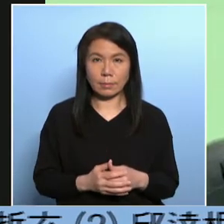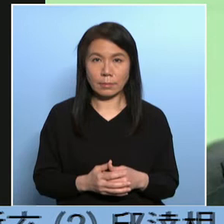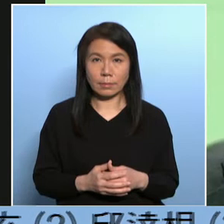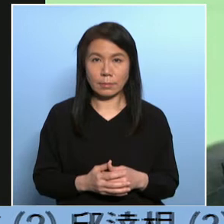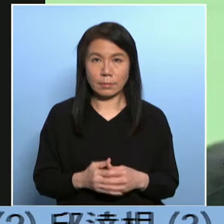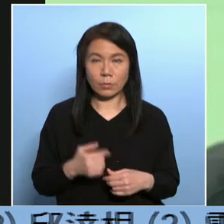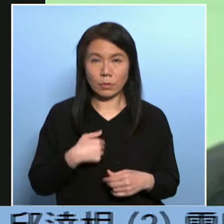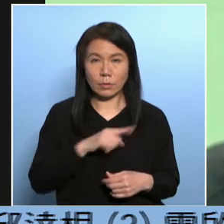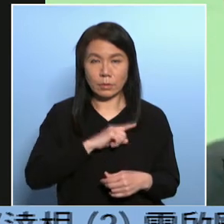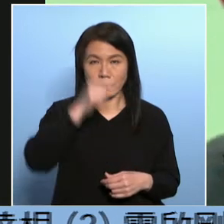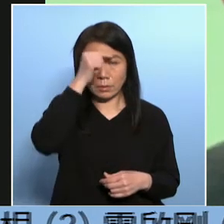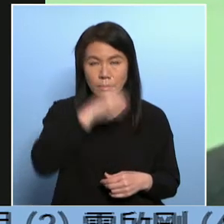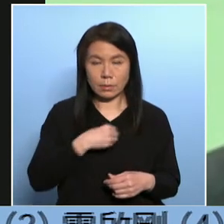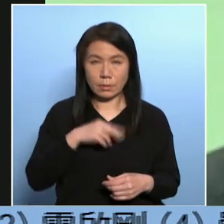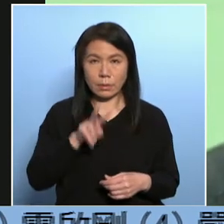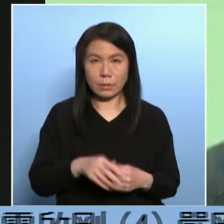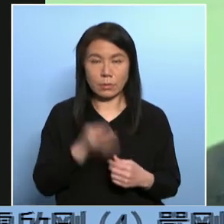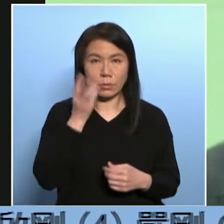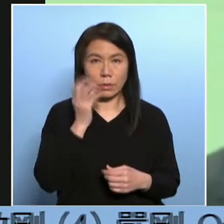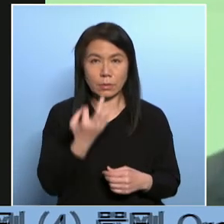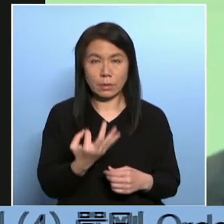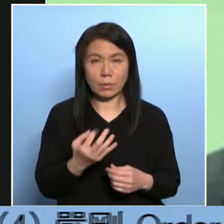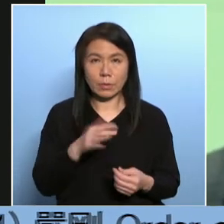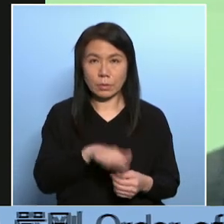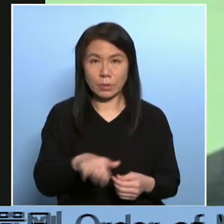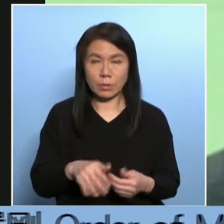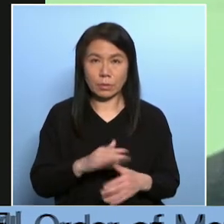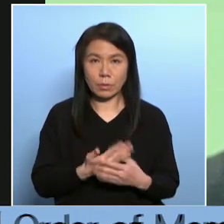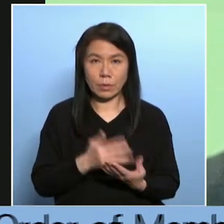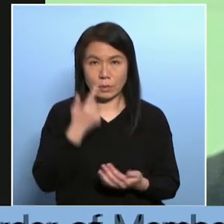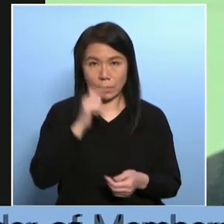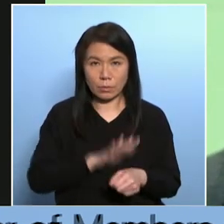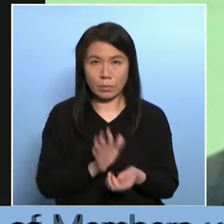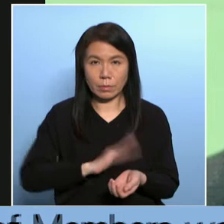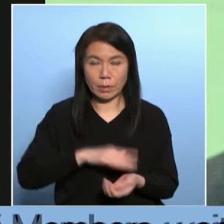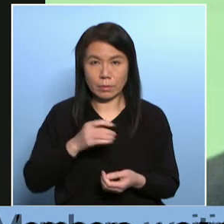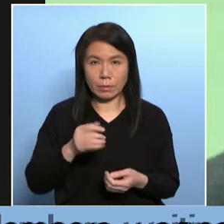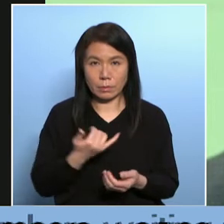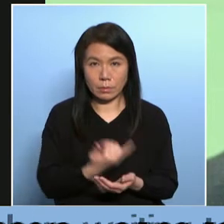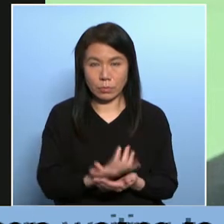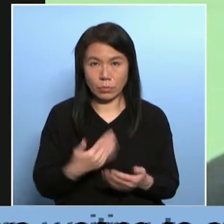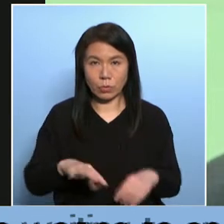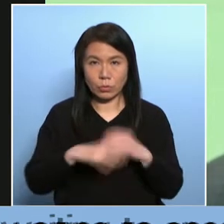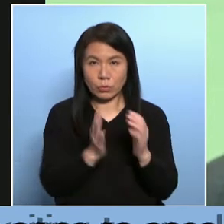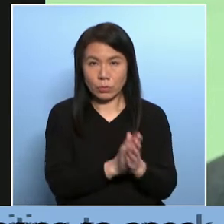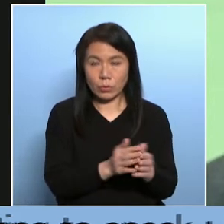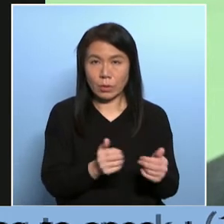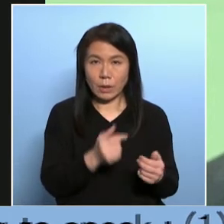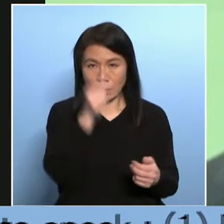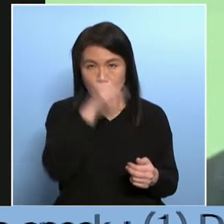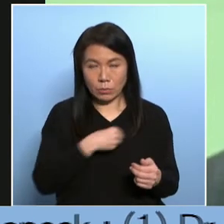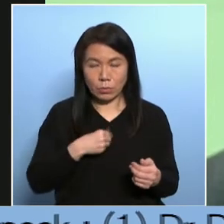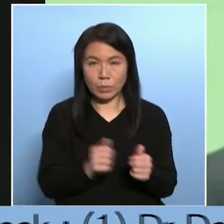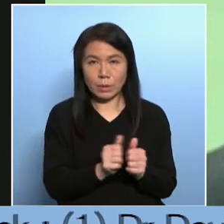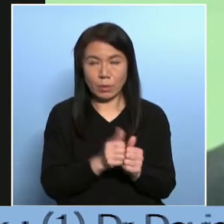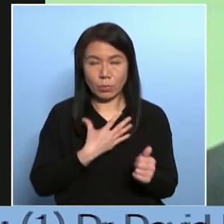President, as a medical doctor, I can see that a three-year-old kid passed away